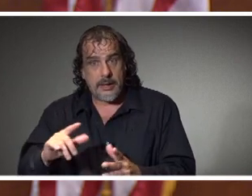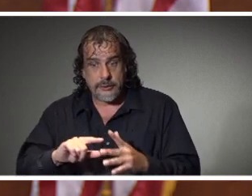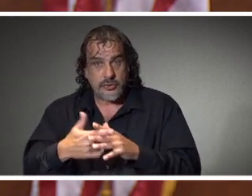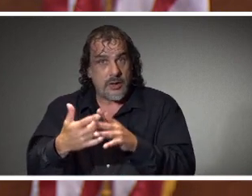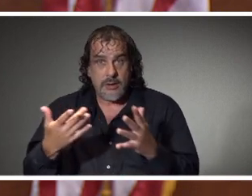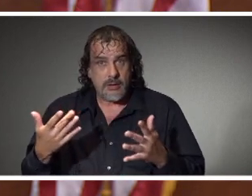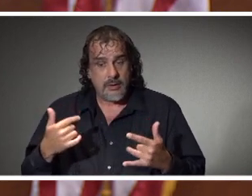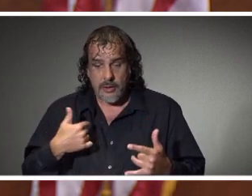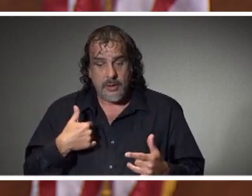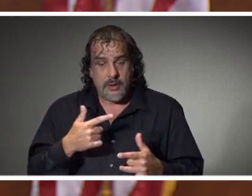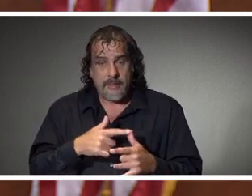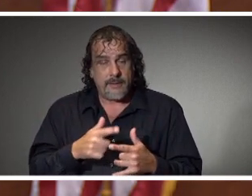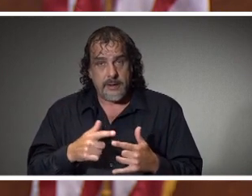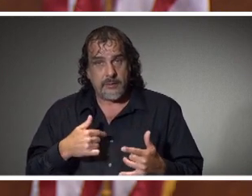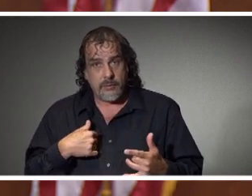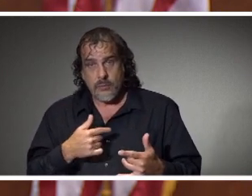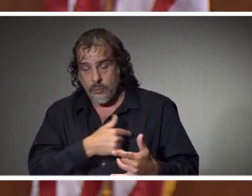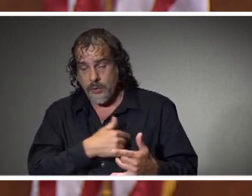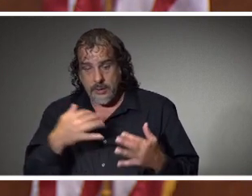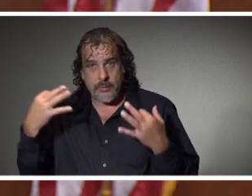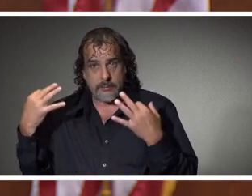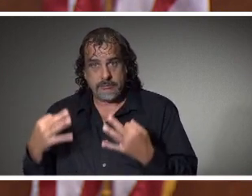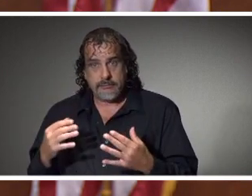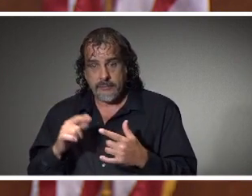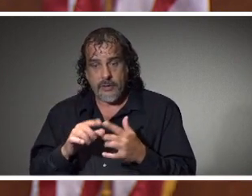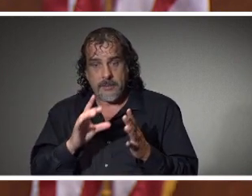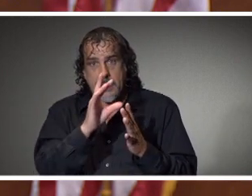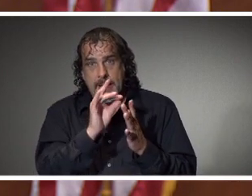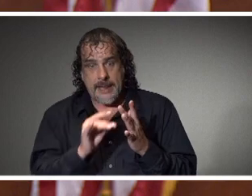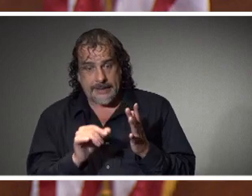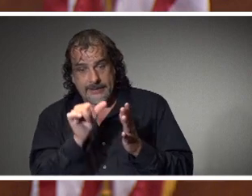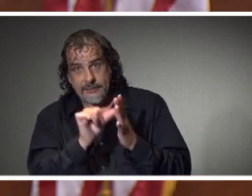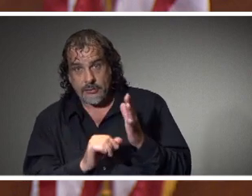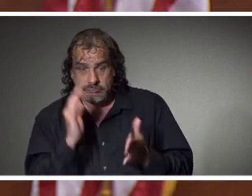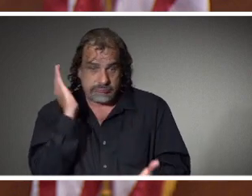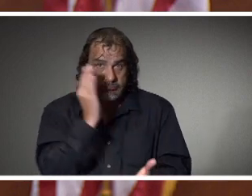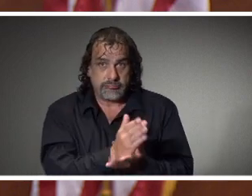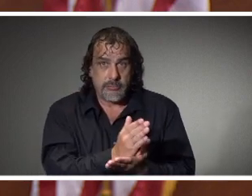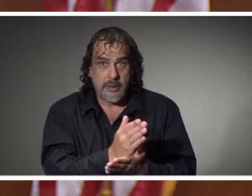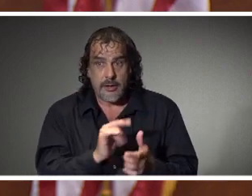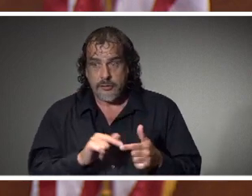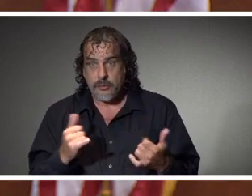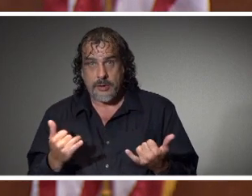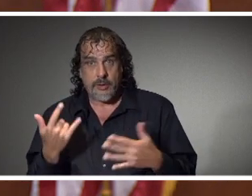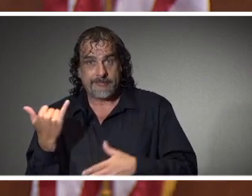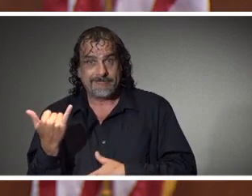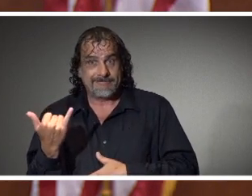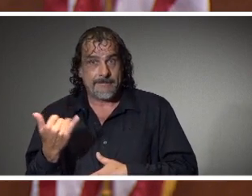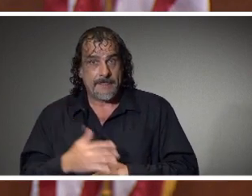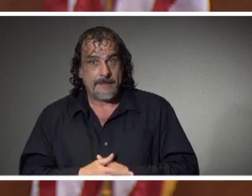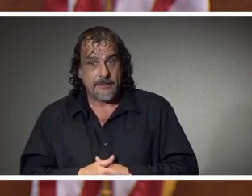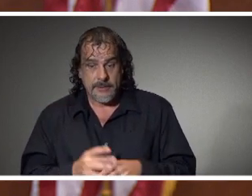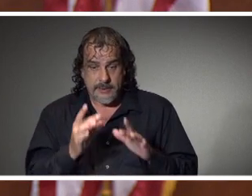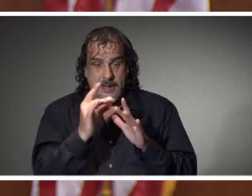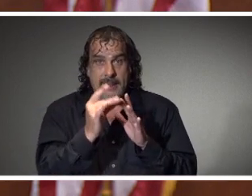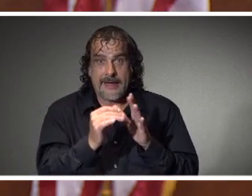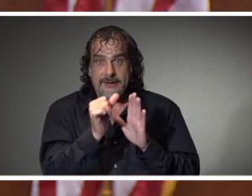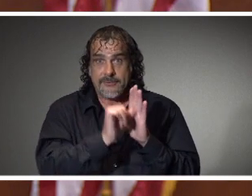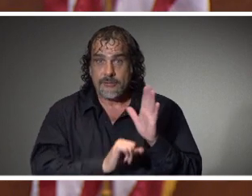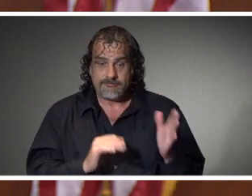going to have to go beyond, from an elective surgery standpoint, where we are right now. Right now, elective surgeries